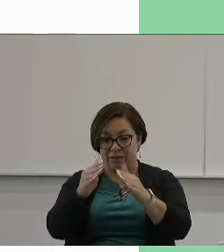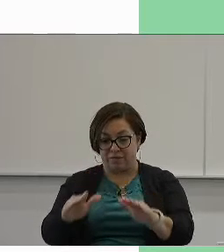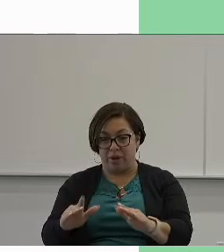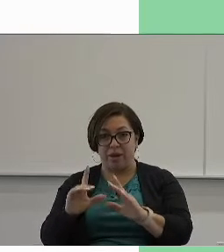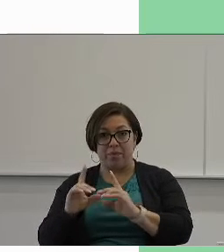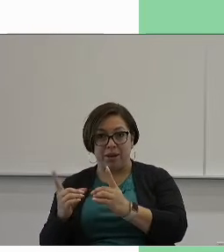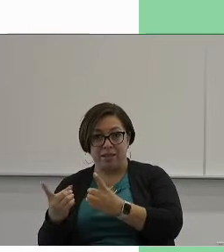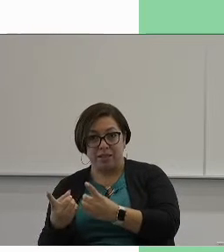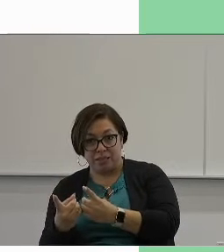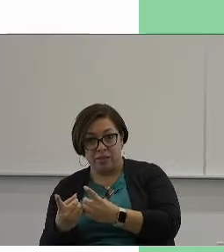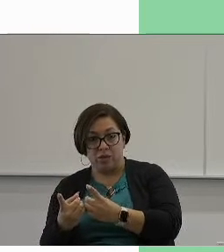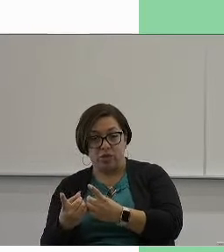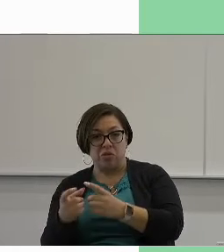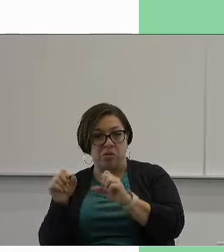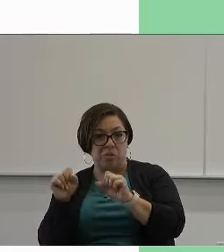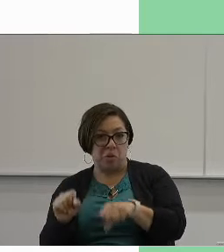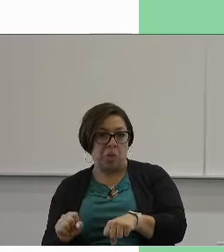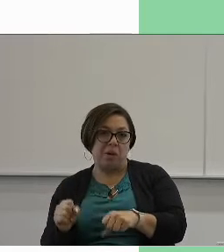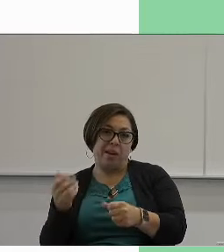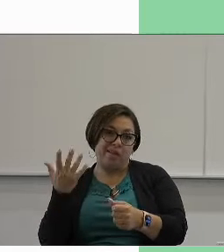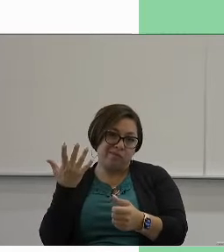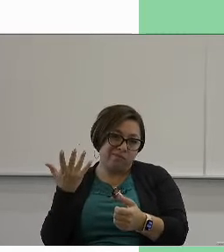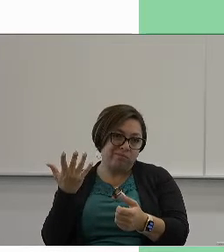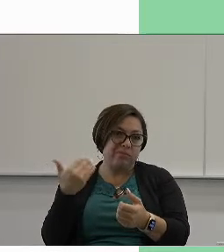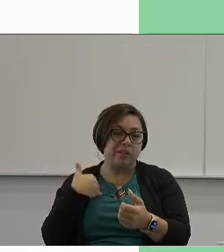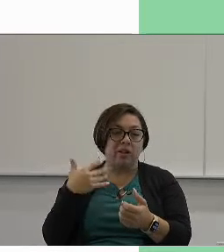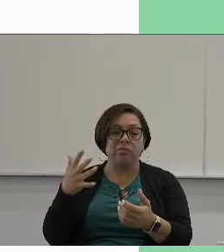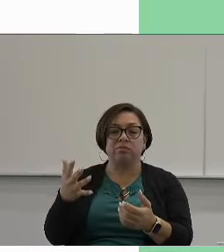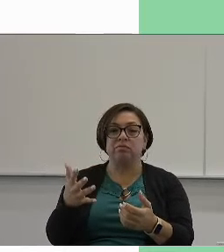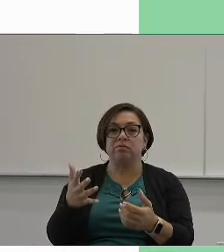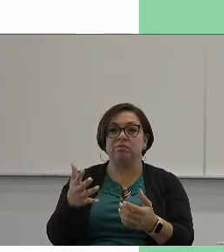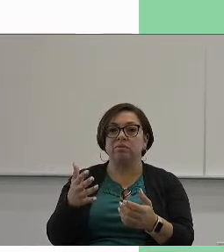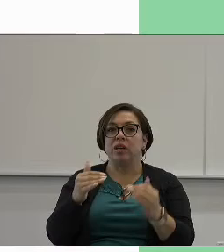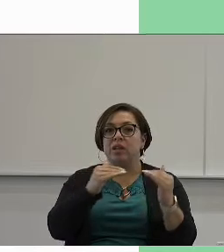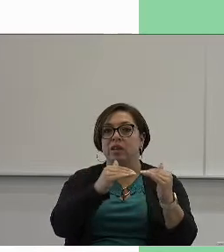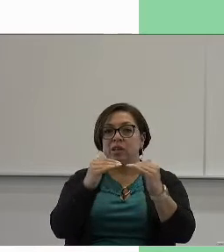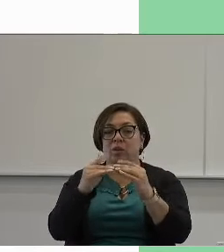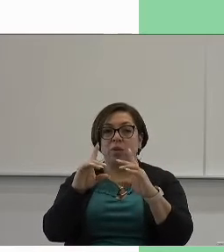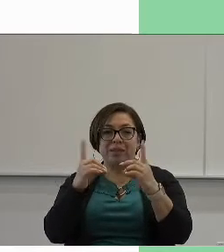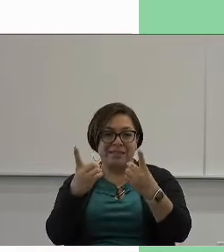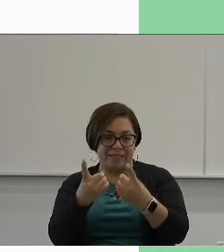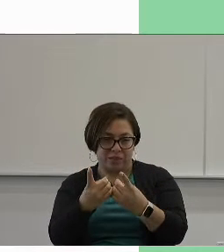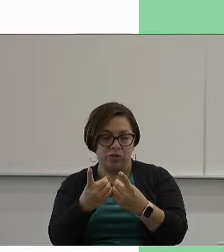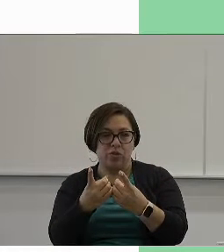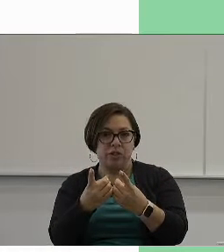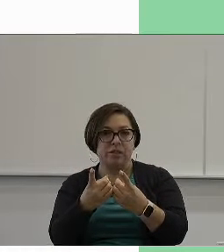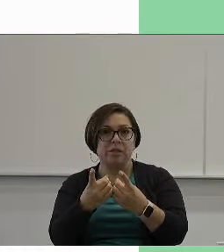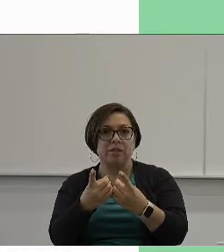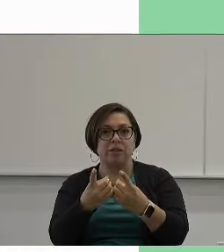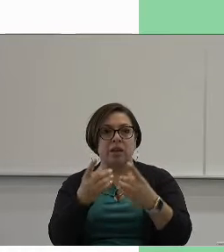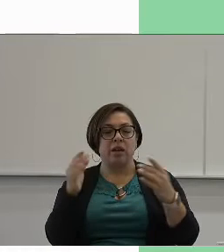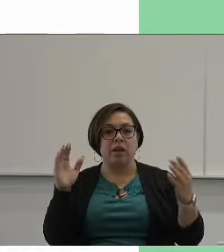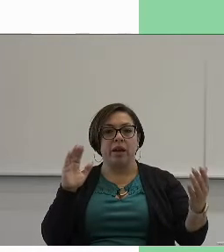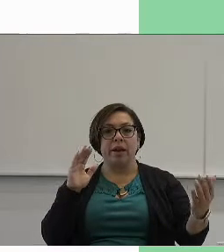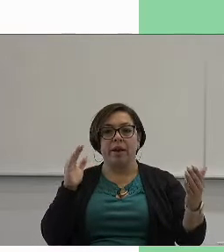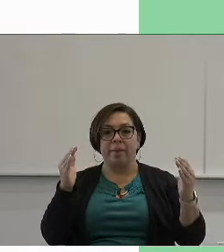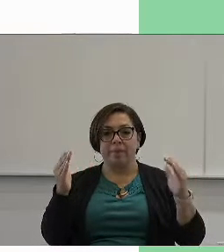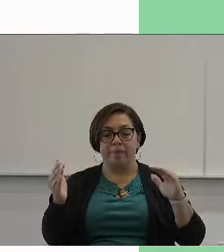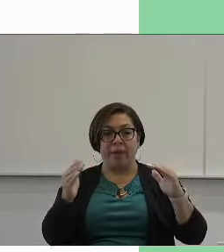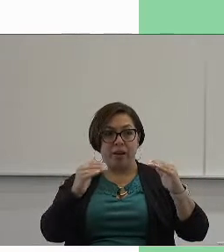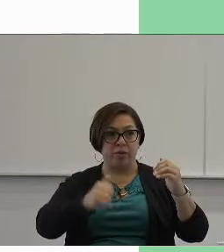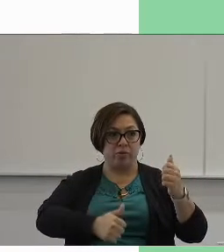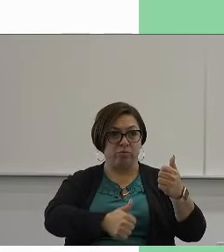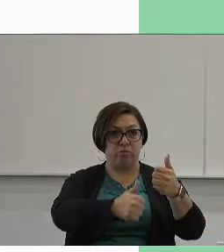if you could hypothetically have equal districts, that's your ideal size. And then we compare the district that has the